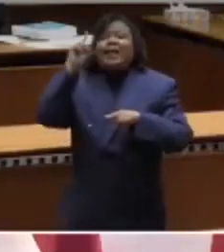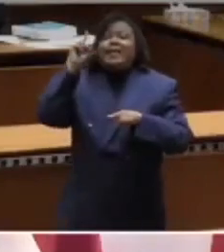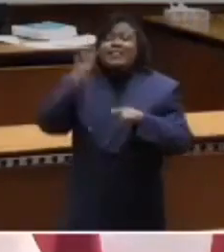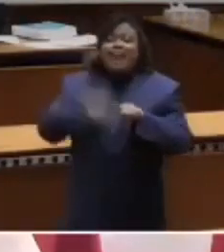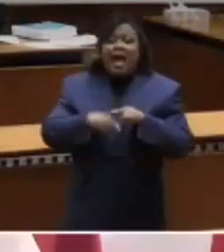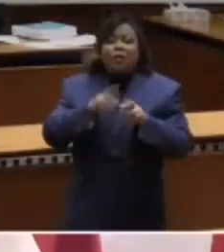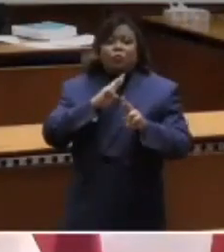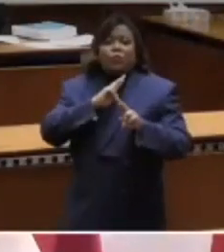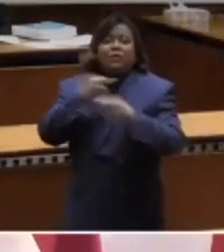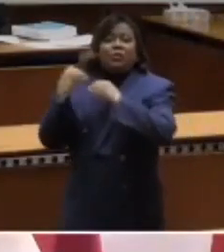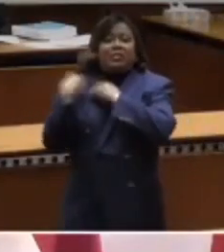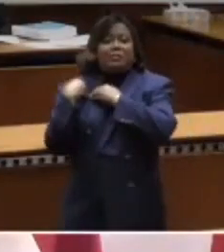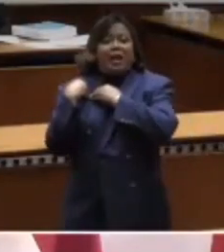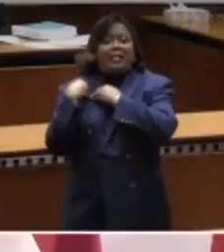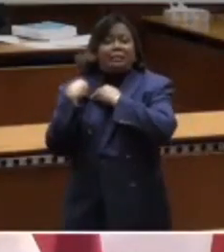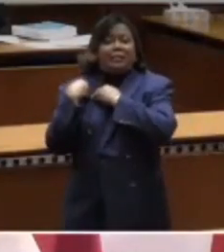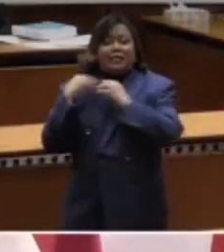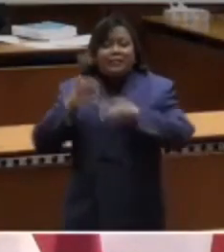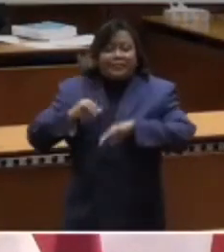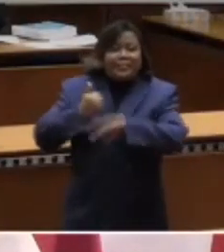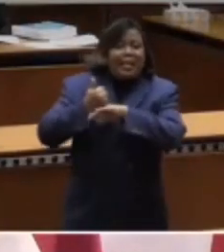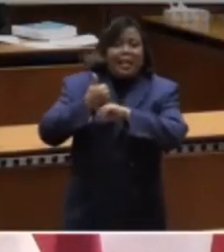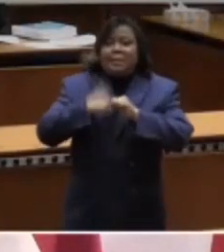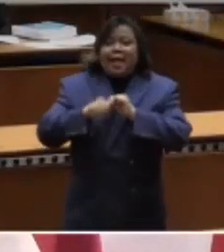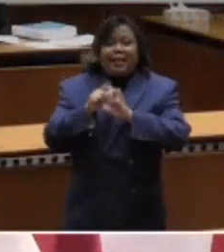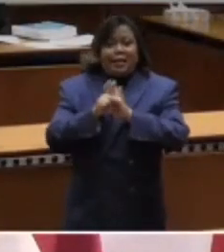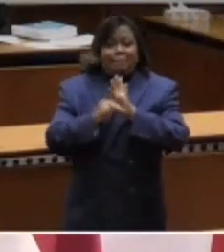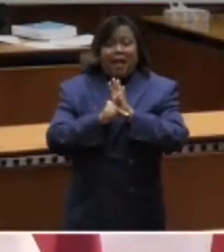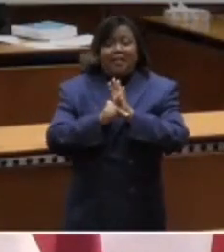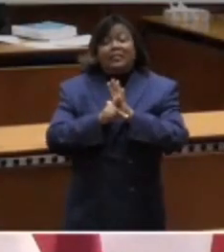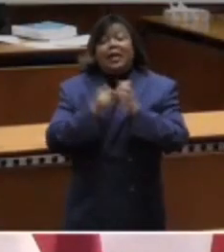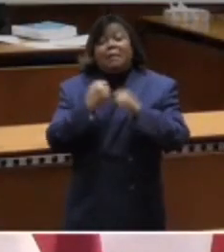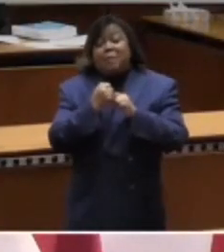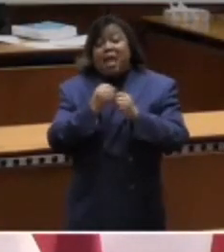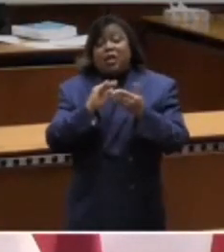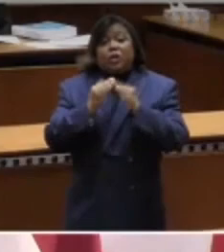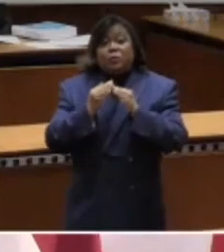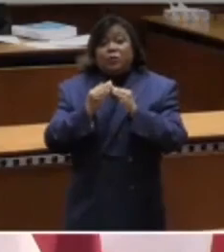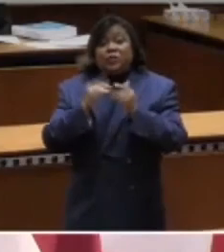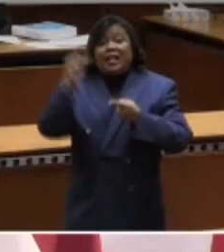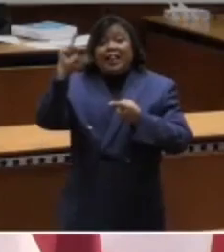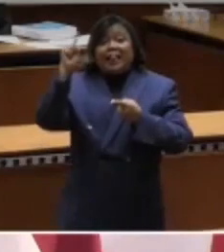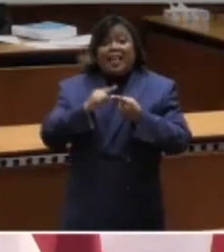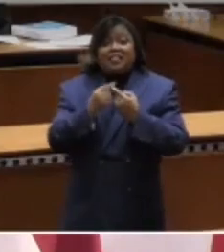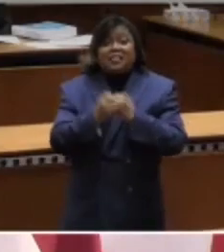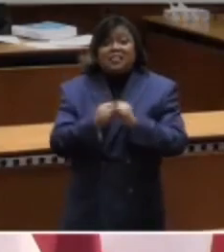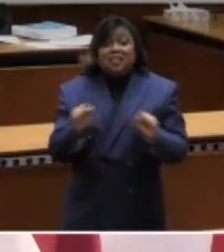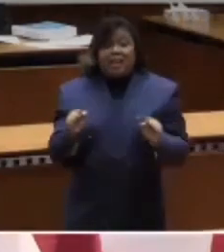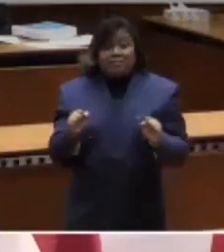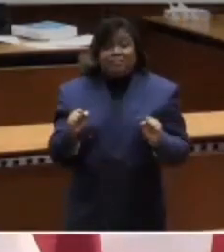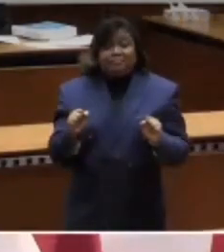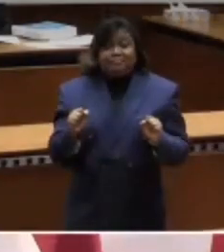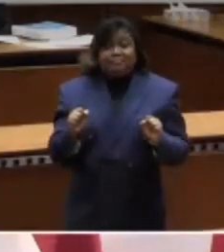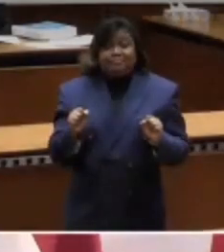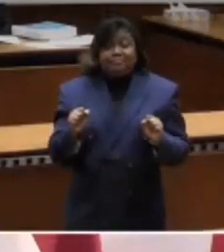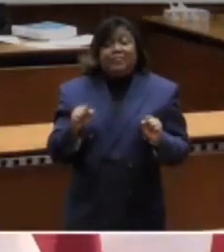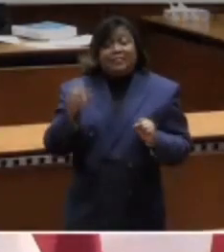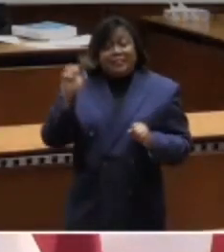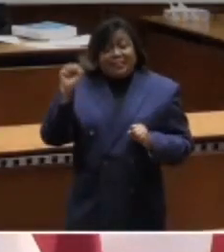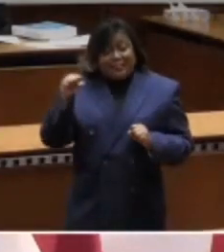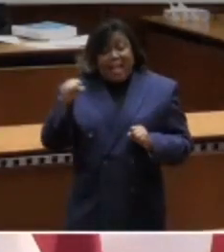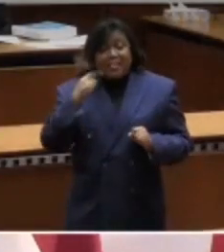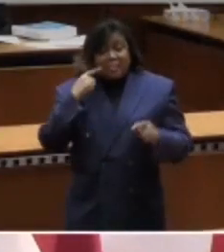cannot responsibly enact any policies that make communities less safe.